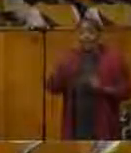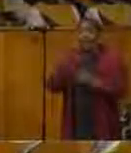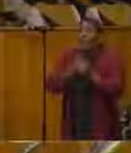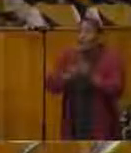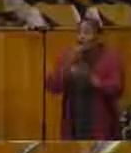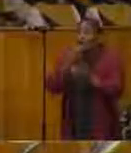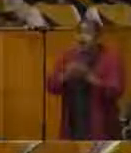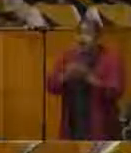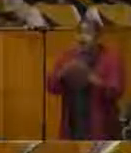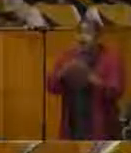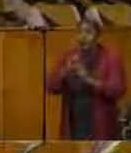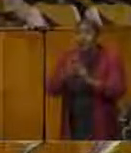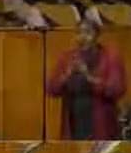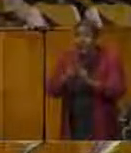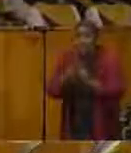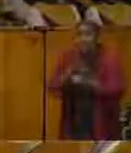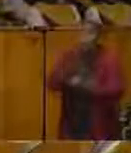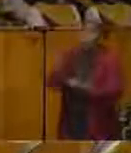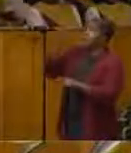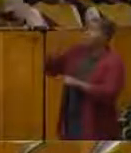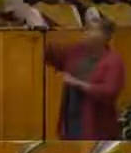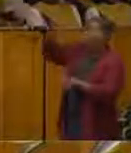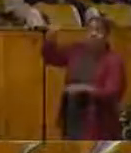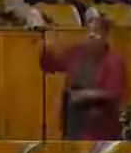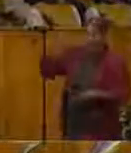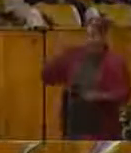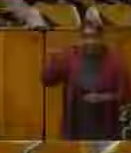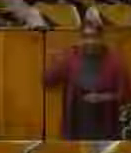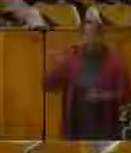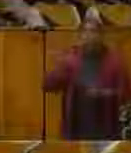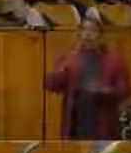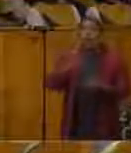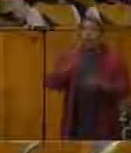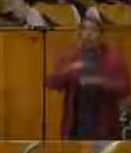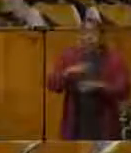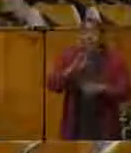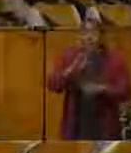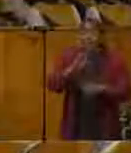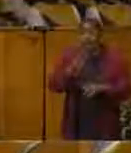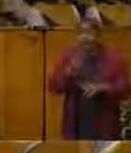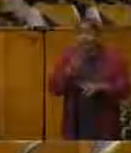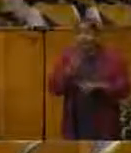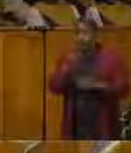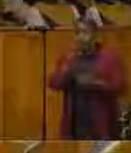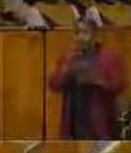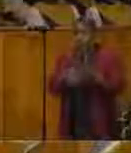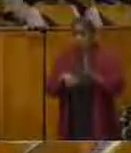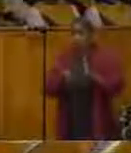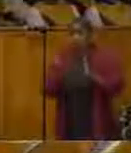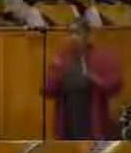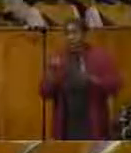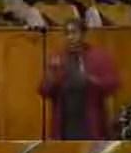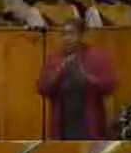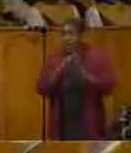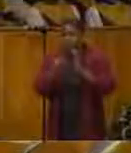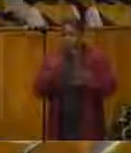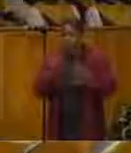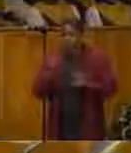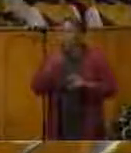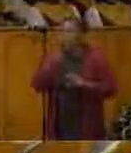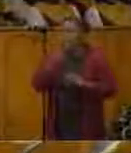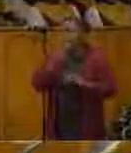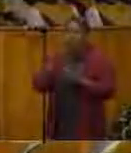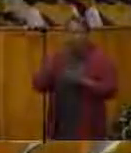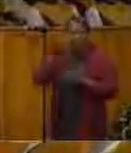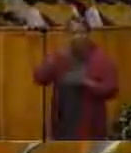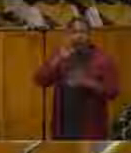and perfect gift comes from God. Psalm 84:11, no good thing will God withhold from us.